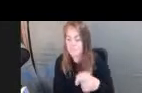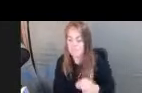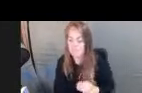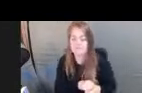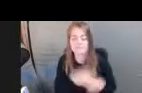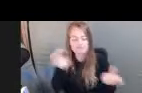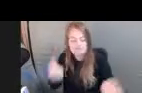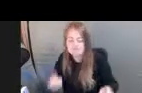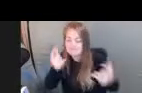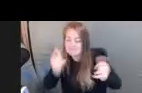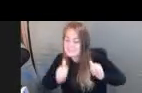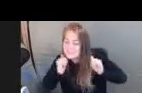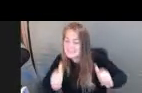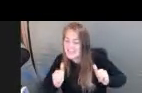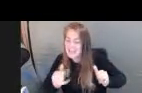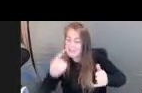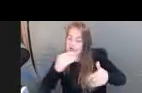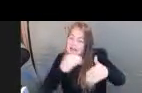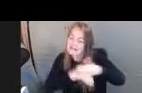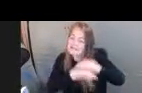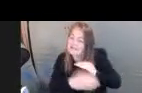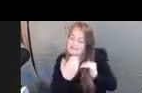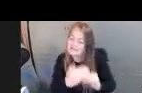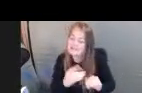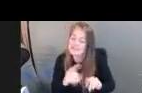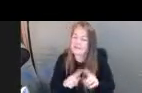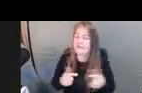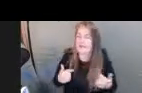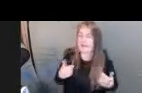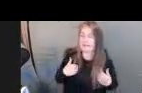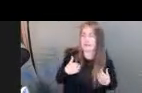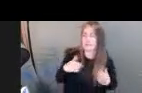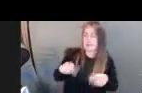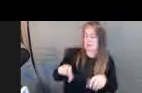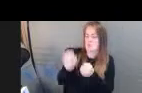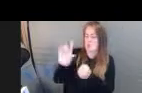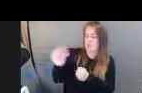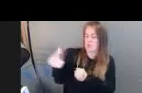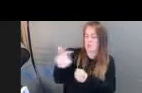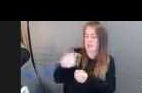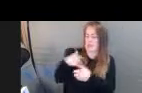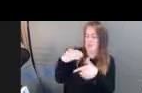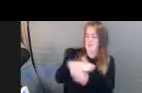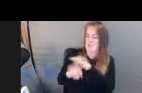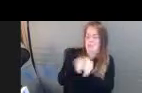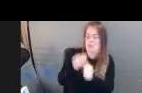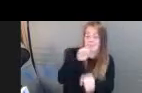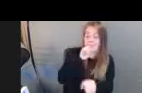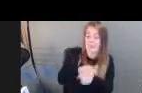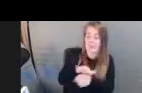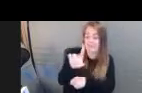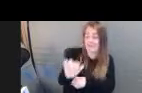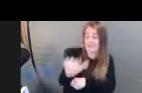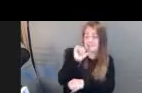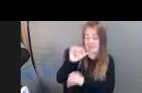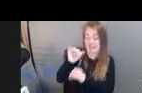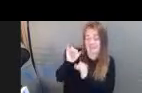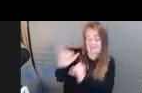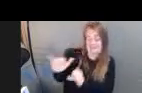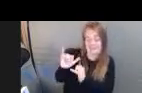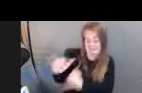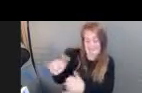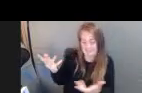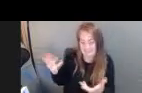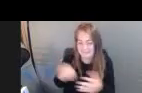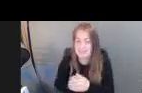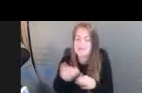like to have accessibility restrictions. But of course, breaking your leg and being born with a permanent disability is not quite the same. So